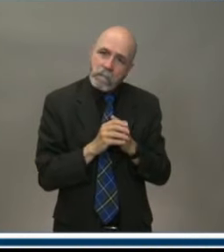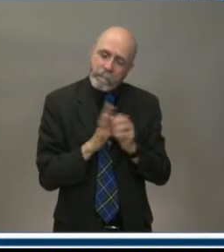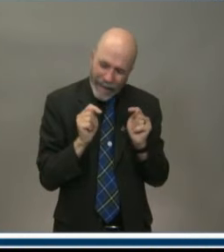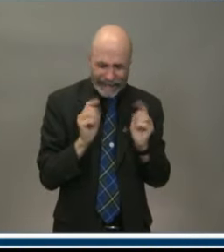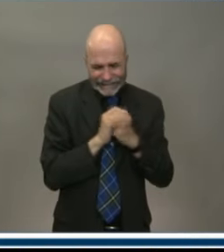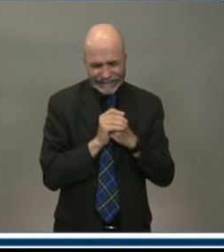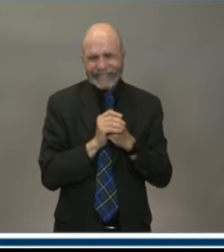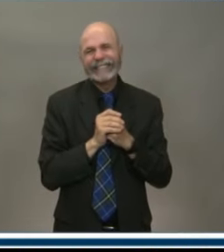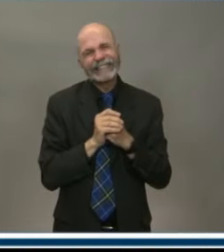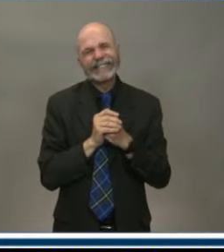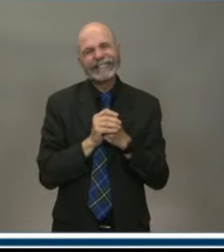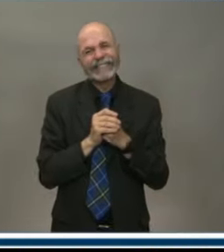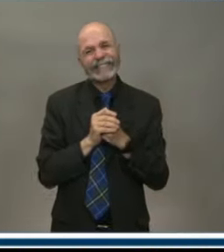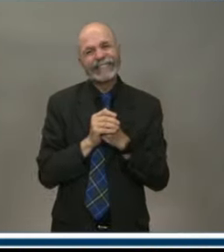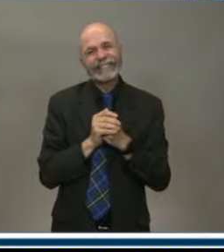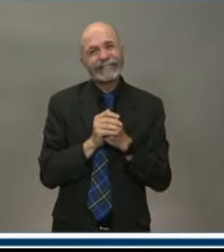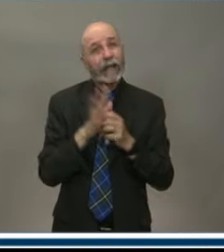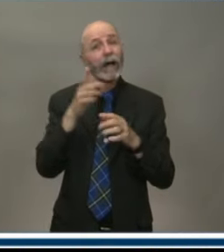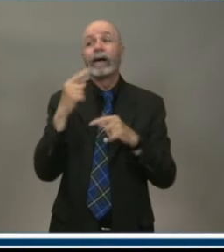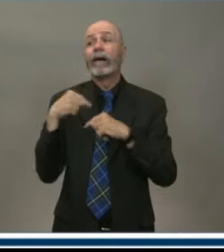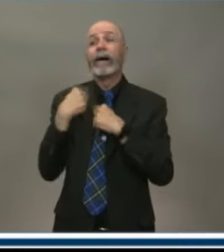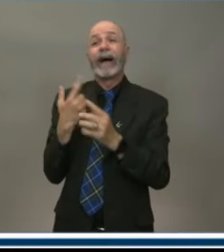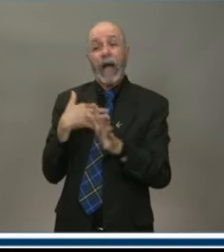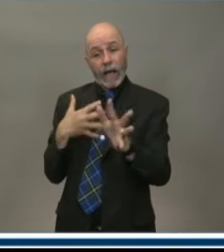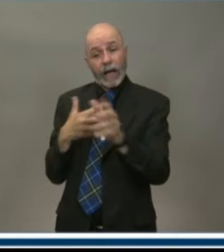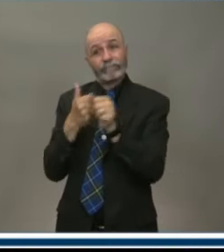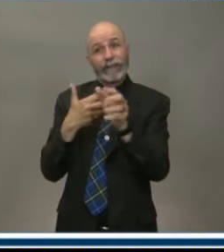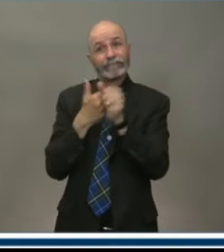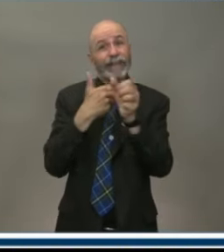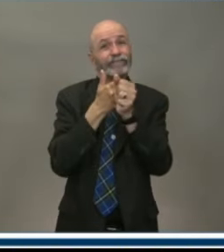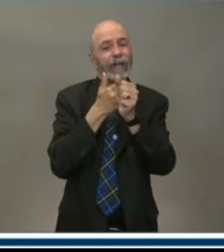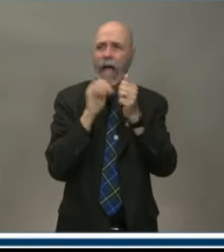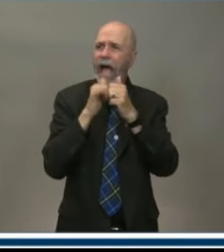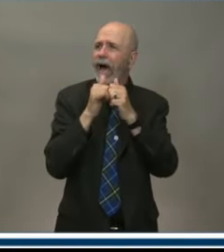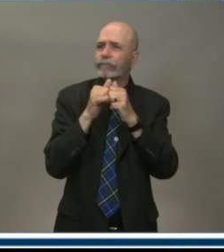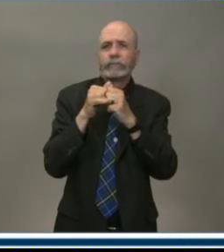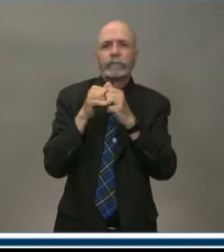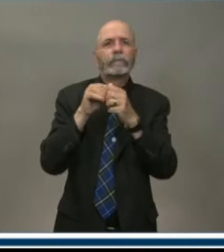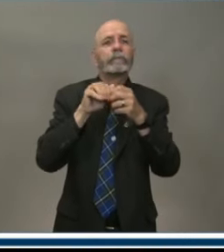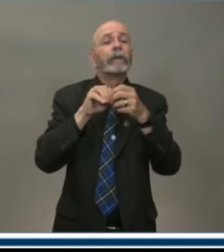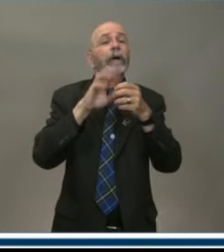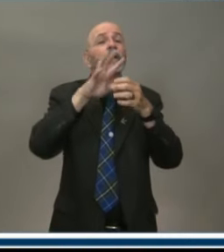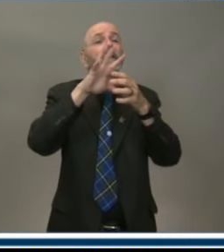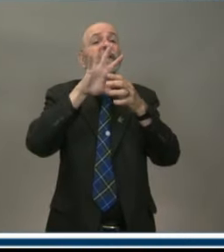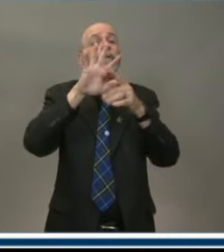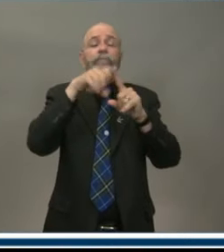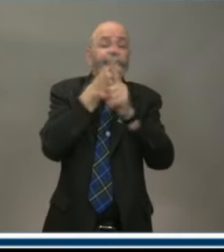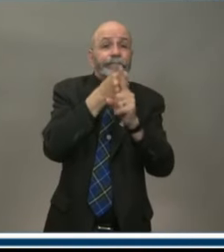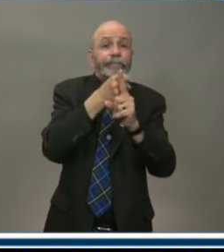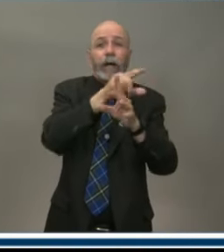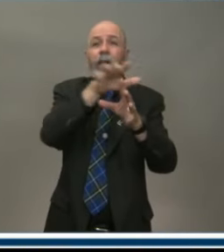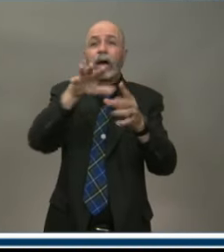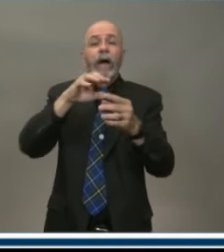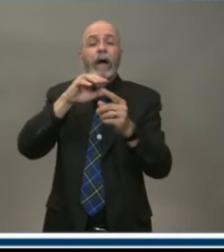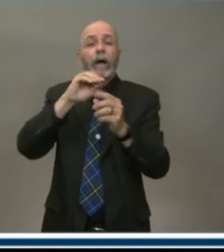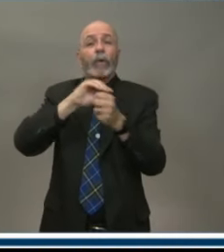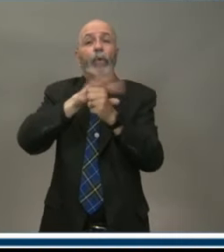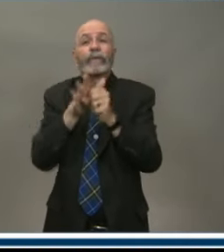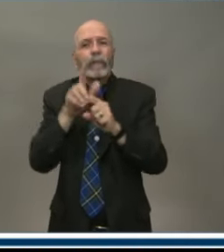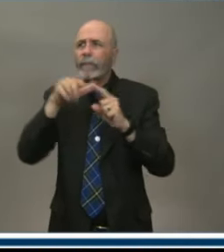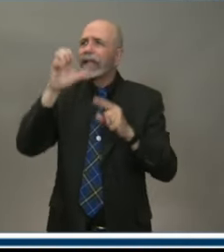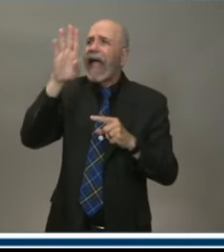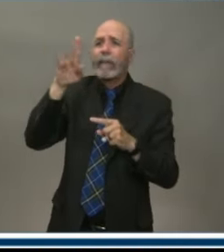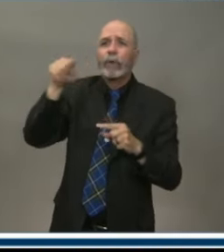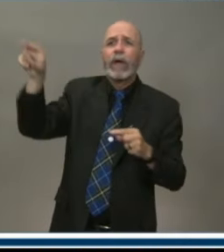the COVID impact on our province, Cape Bretoners are telling me they feel in the dark about what's